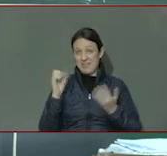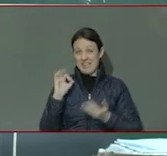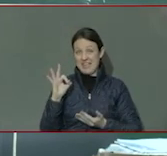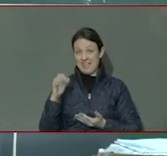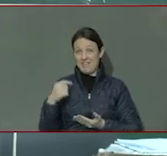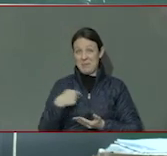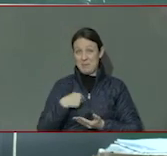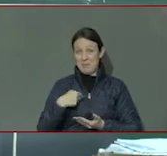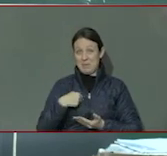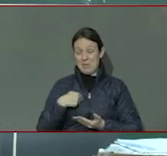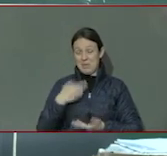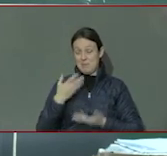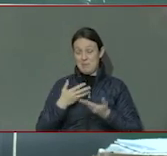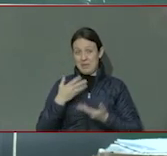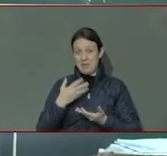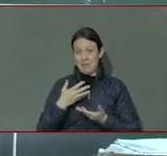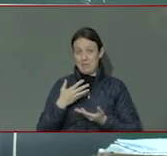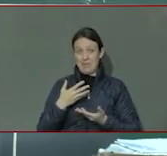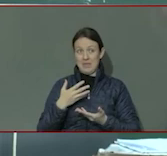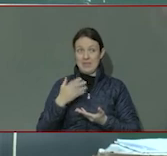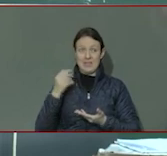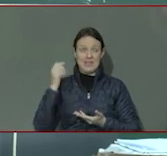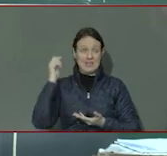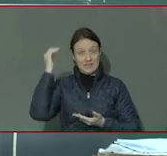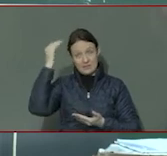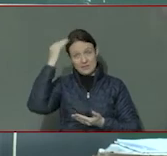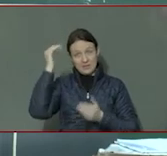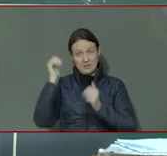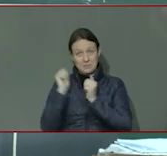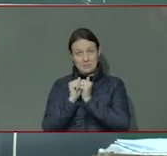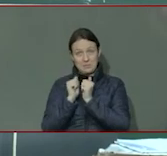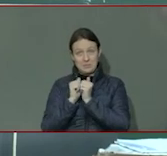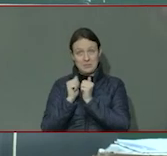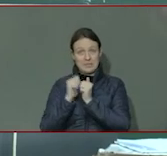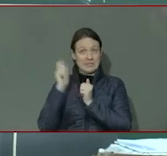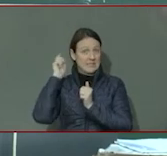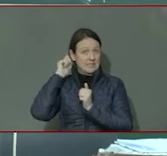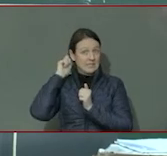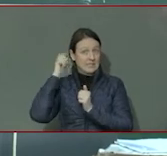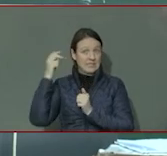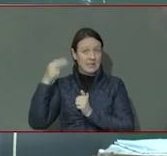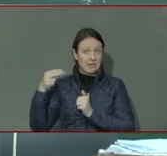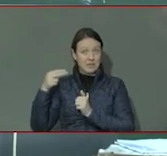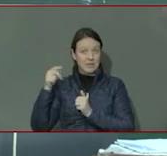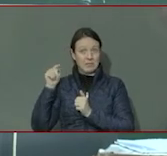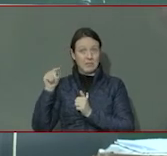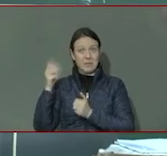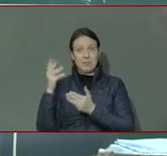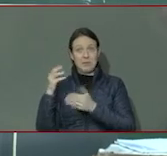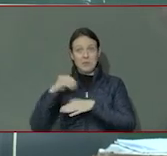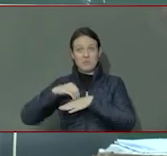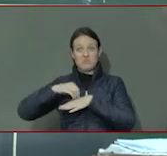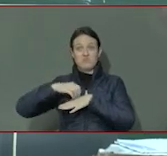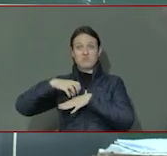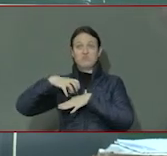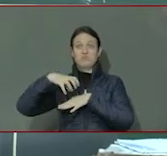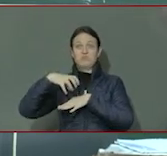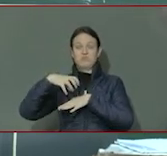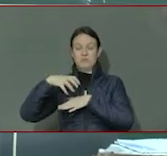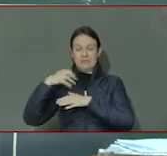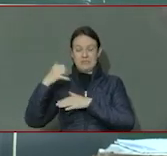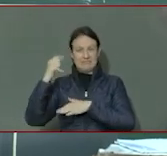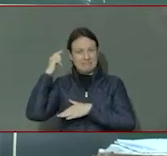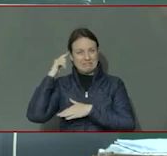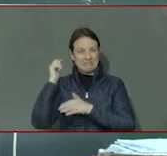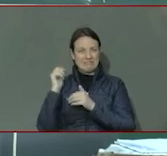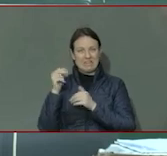damage in my hypothalamus, some people do have damage there. If I have some tumor growing there and my